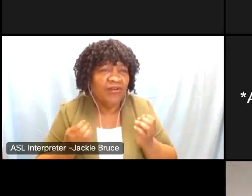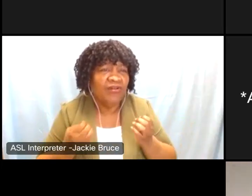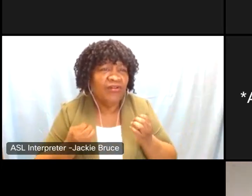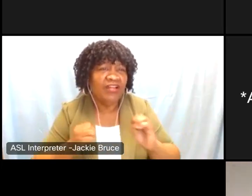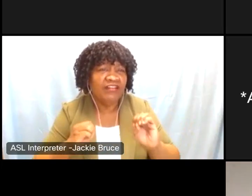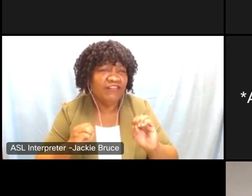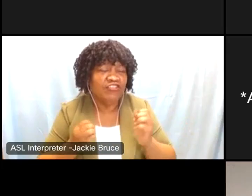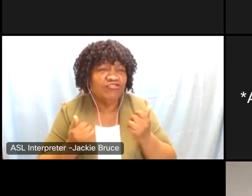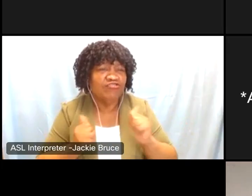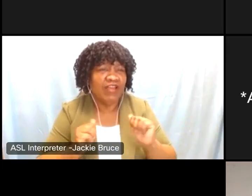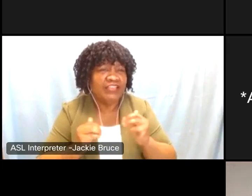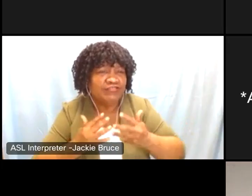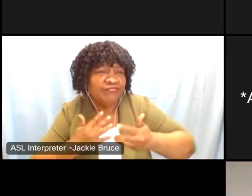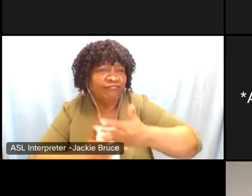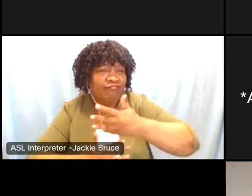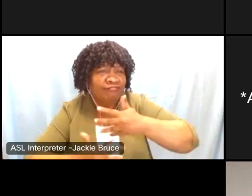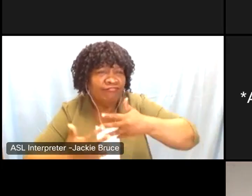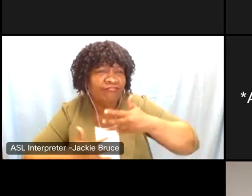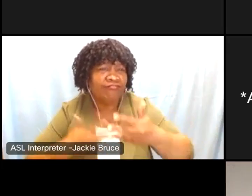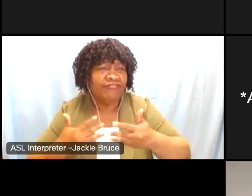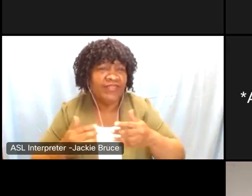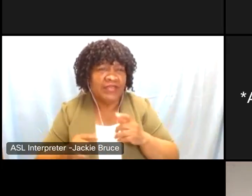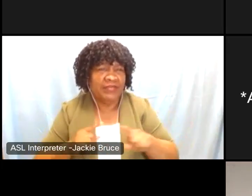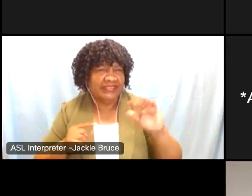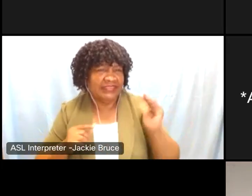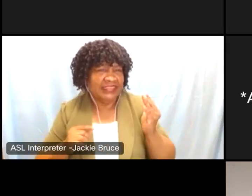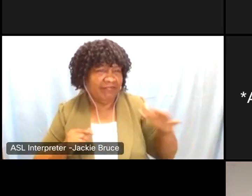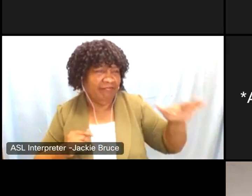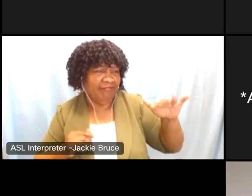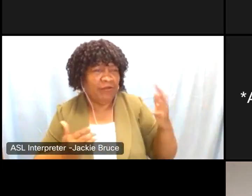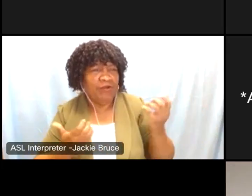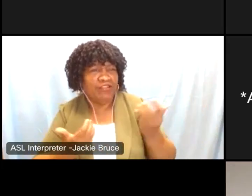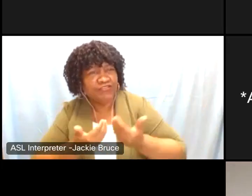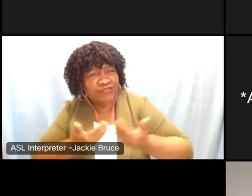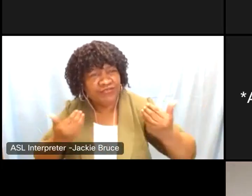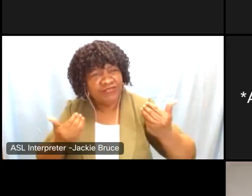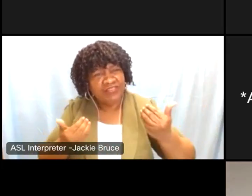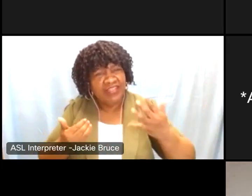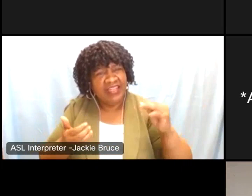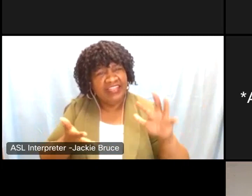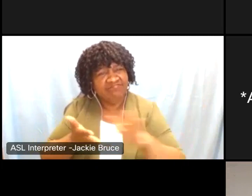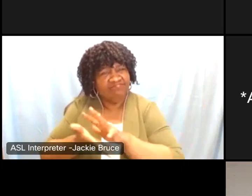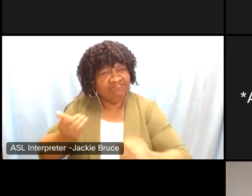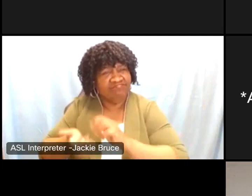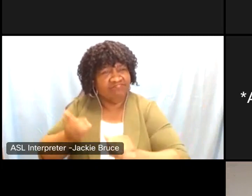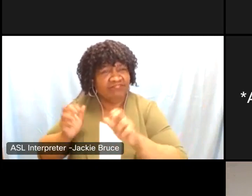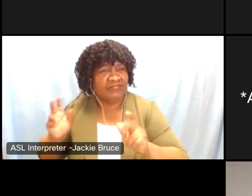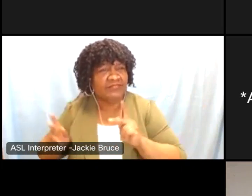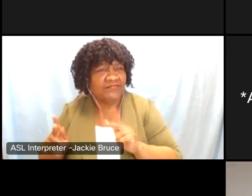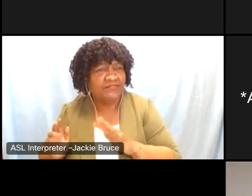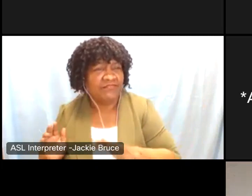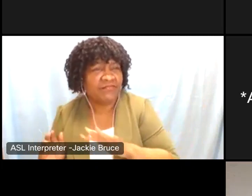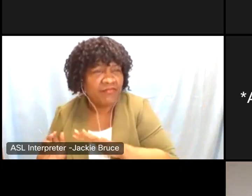incorporate or integrate. There was instead an effort to destroy and annihilate. Yet, these beliefs and